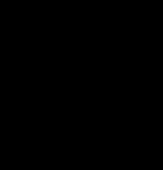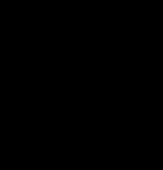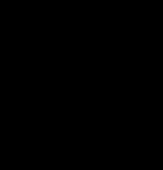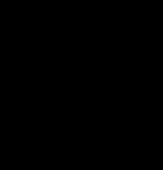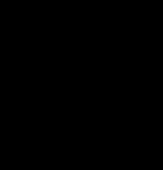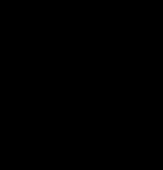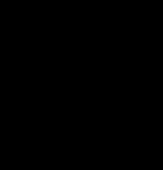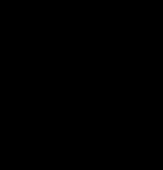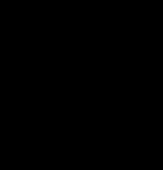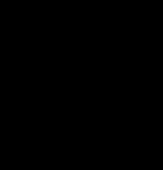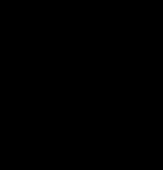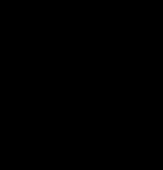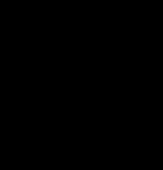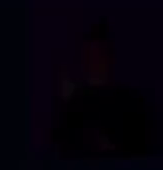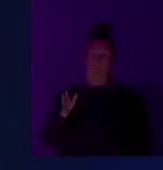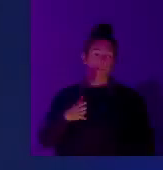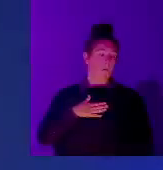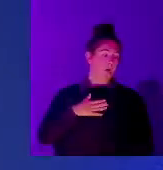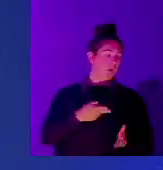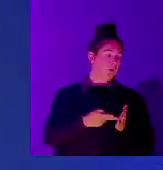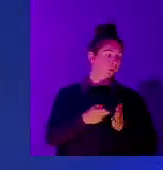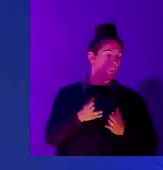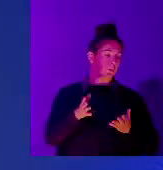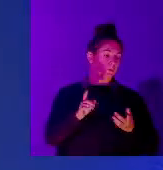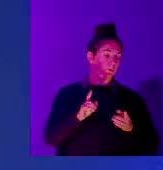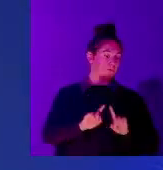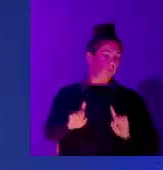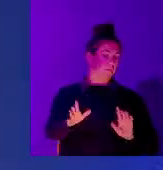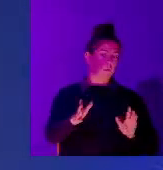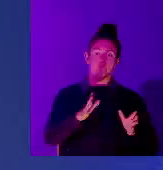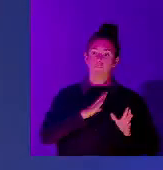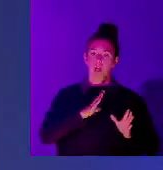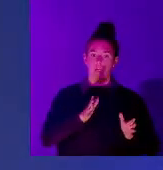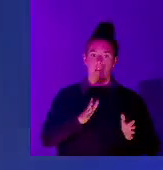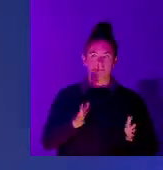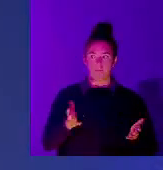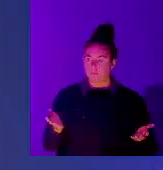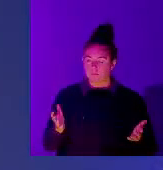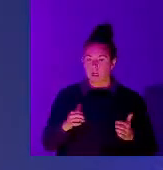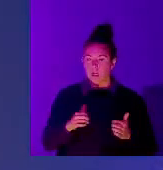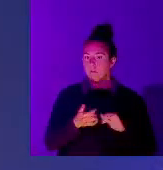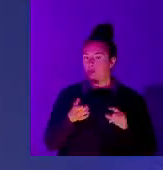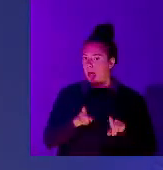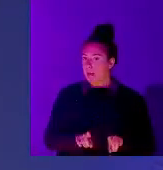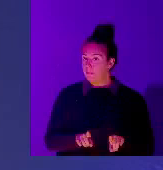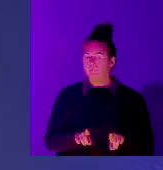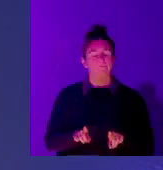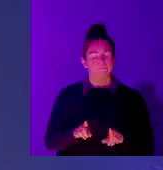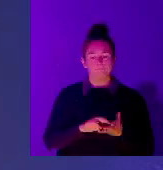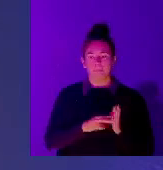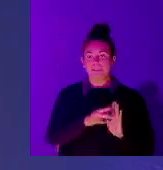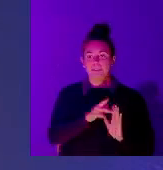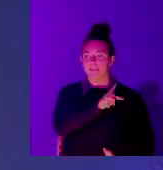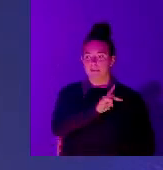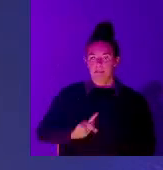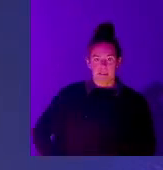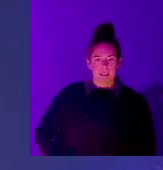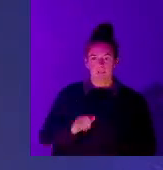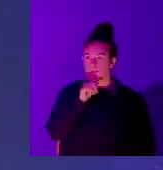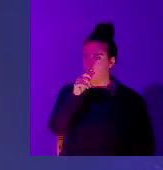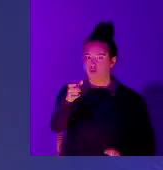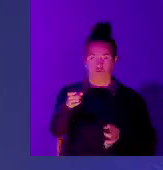does that happen? The king is no longer in command in the